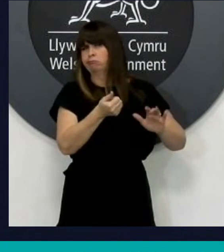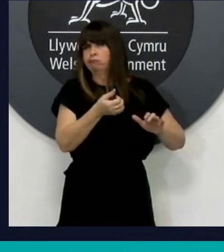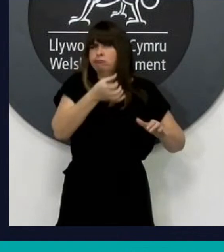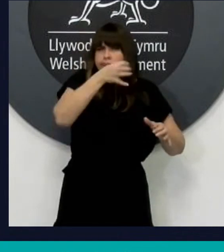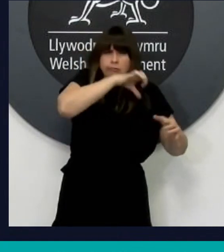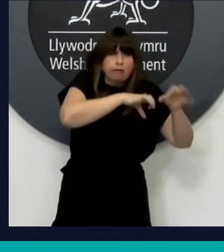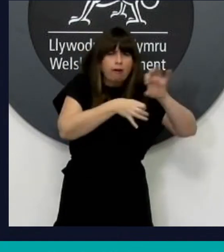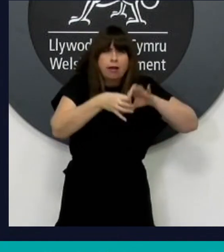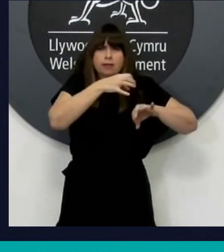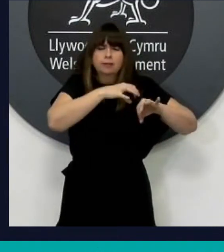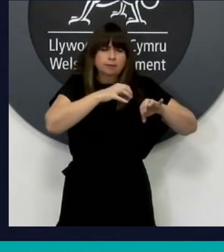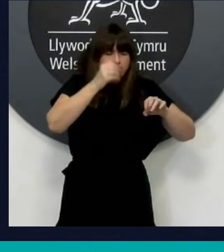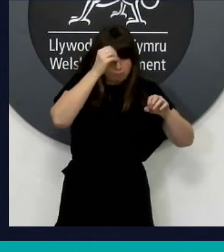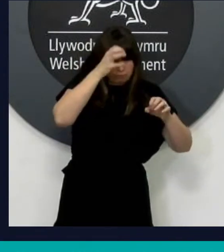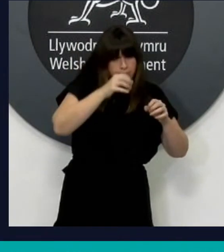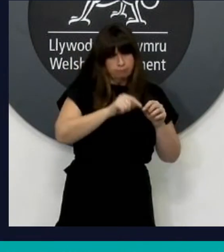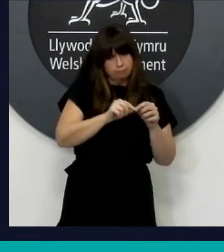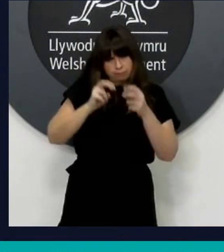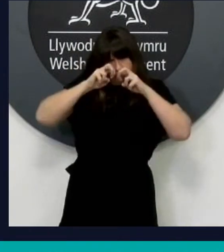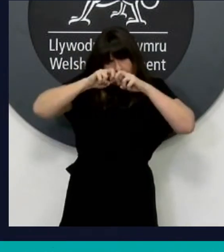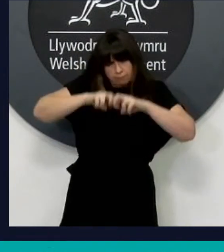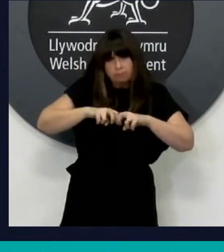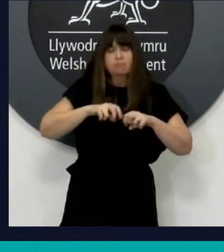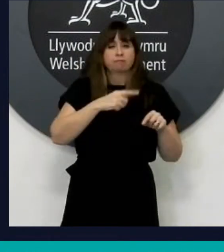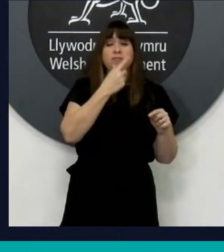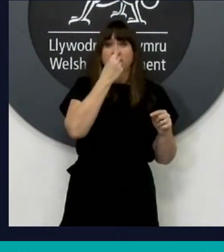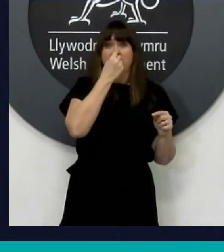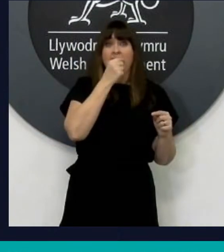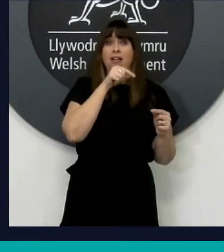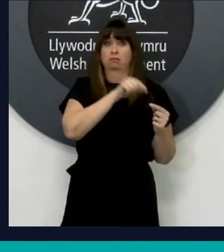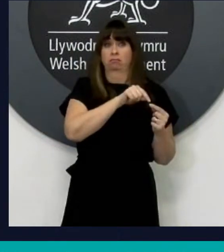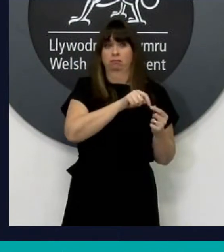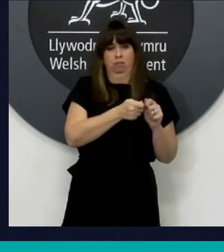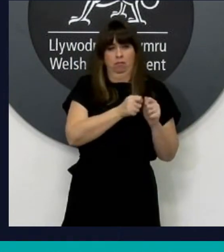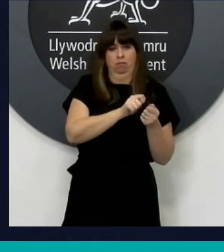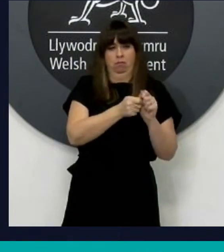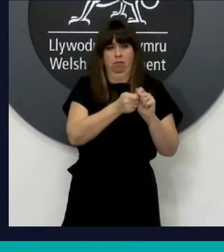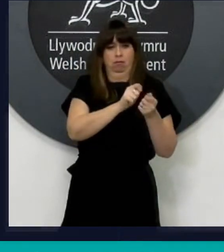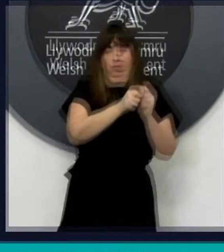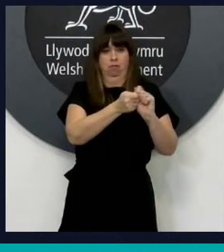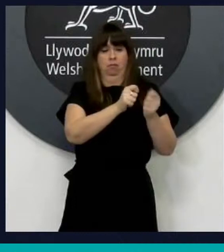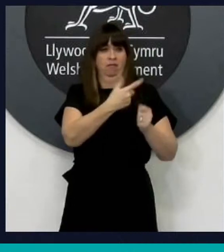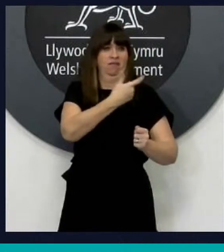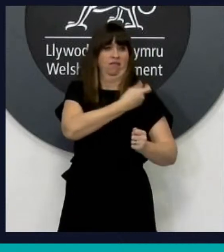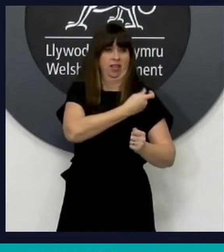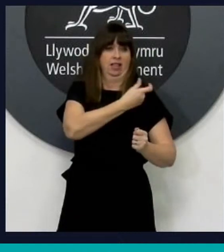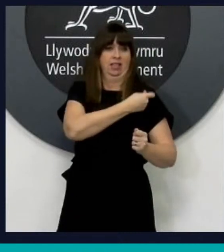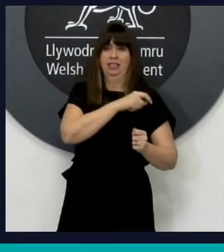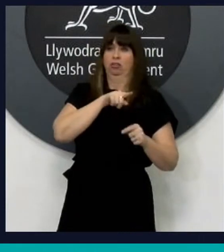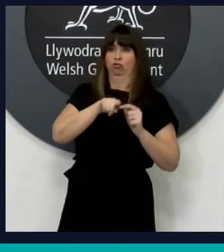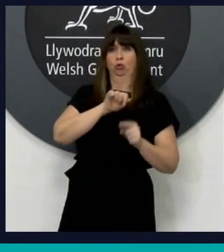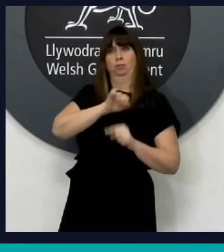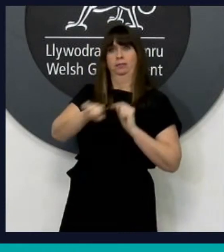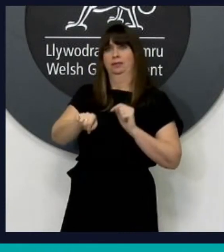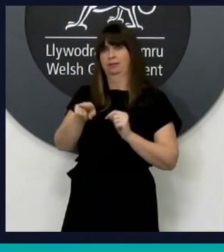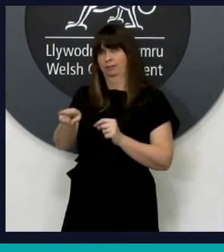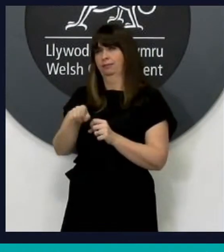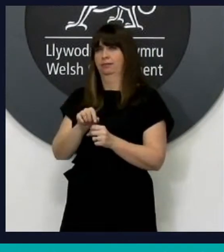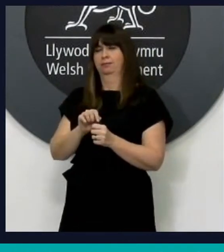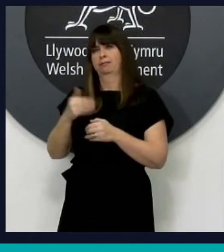that is in place for other vaccines can be applied to COVID. Thanks very much. Harry Hansen.